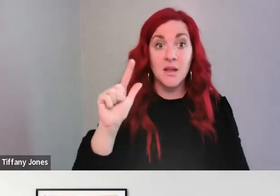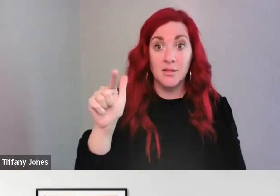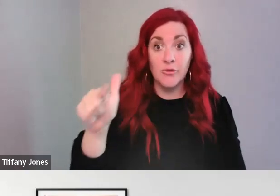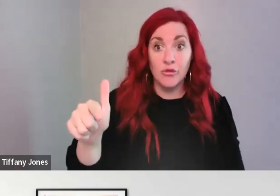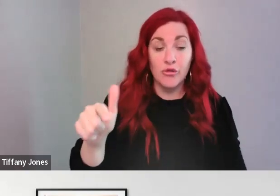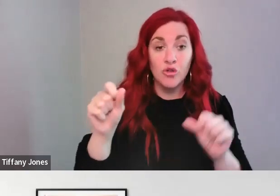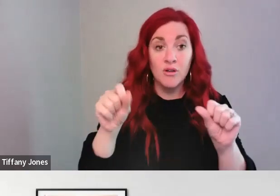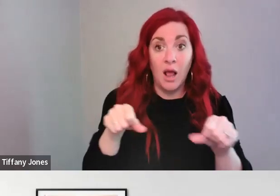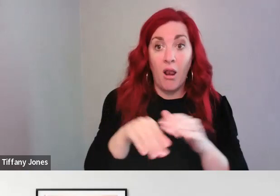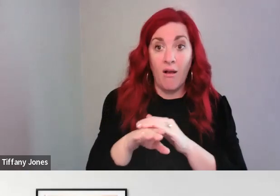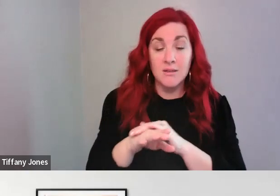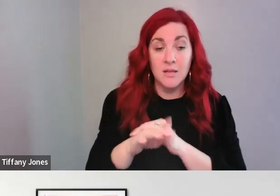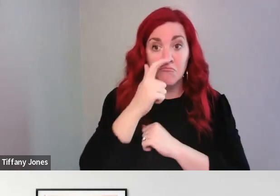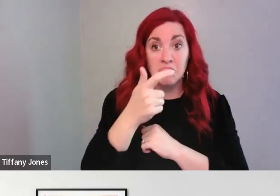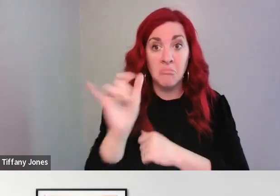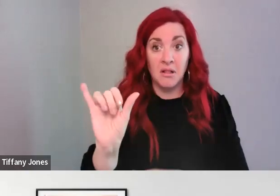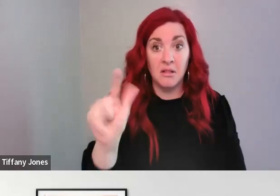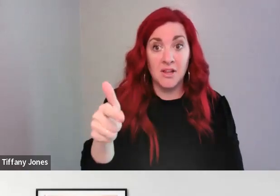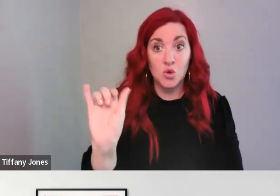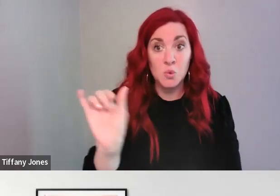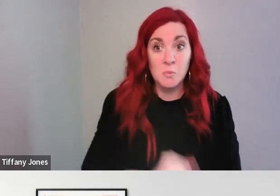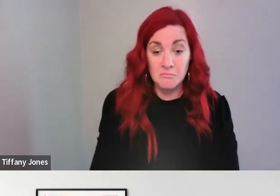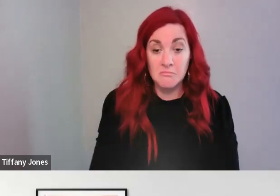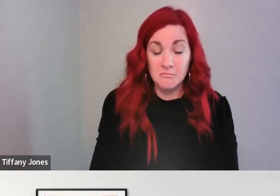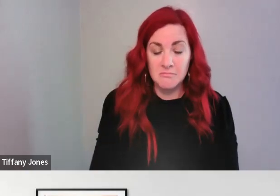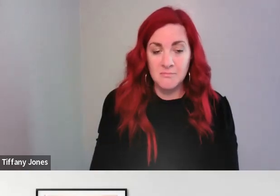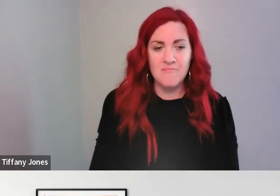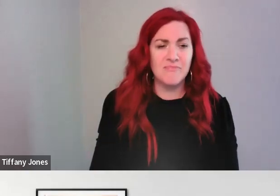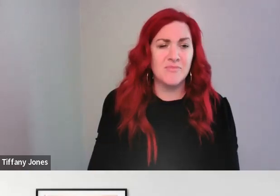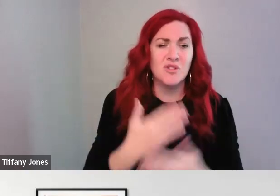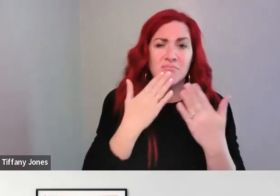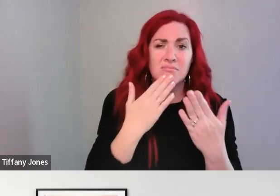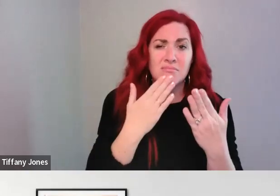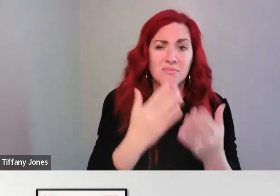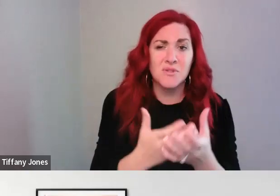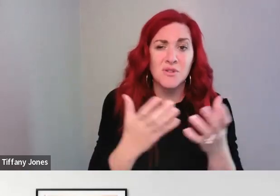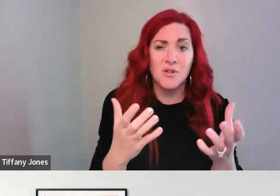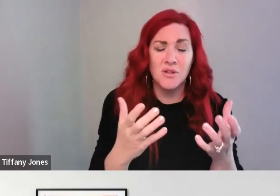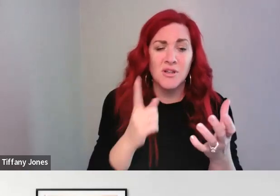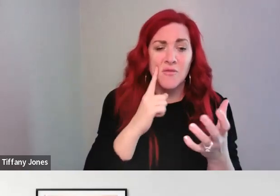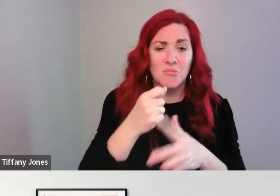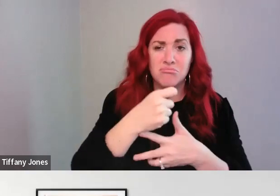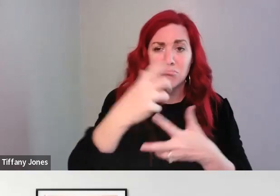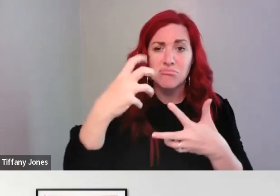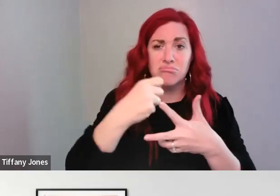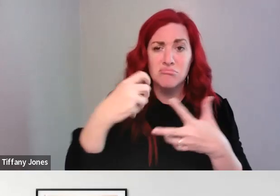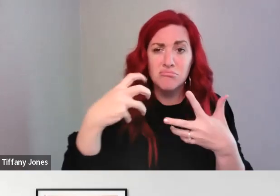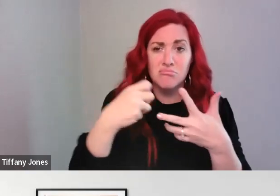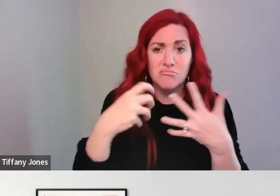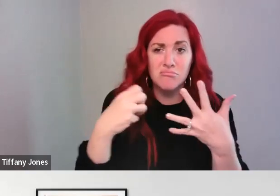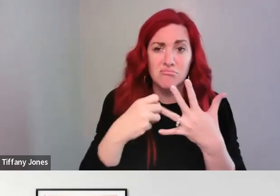can access it as well. But I just want to say thank you so much for going through all of this,